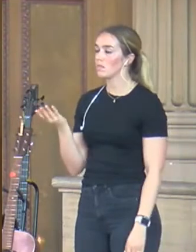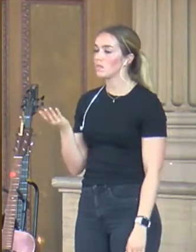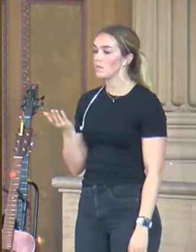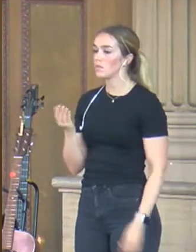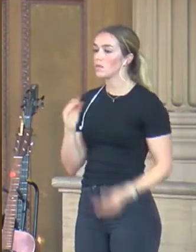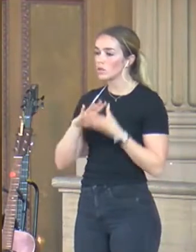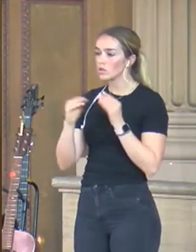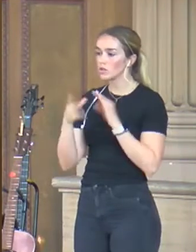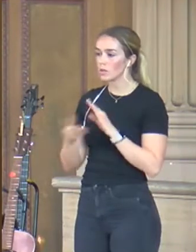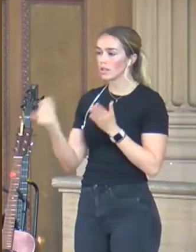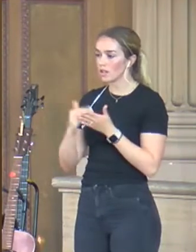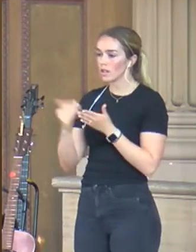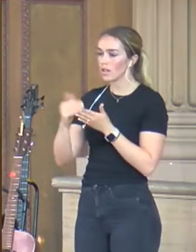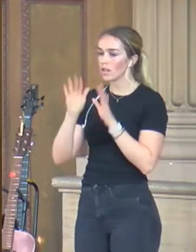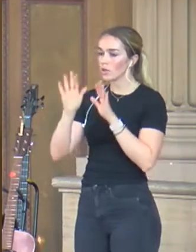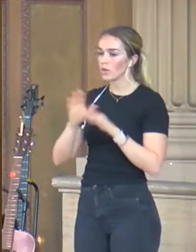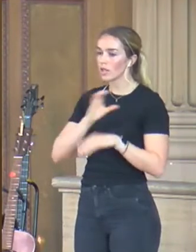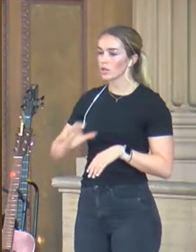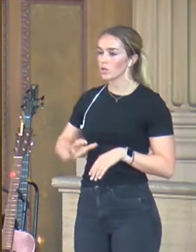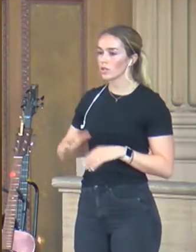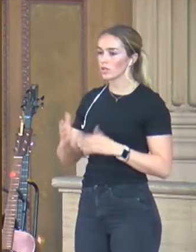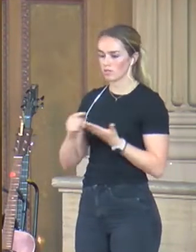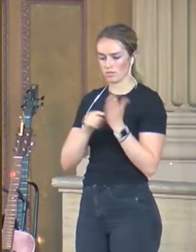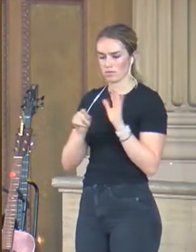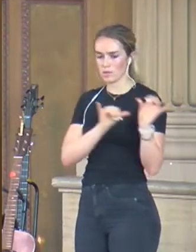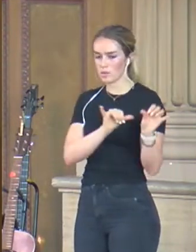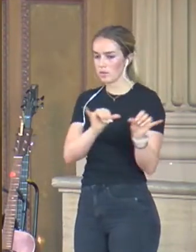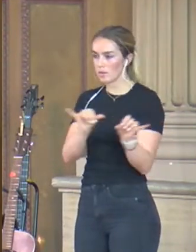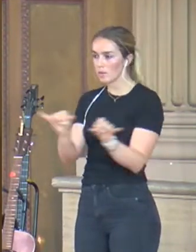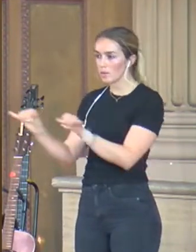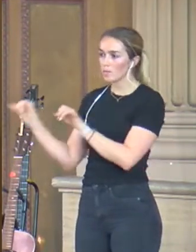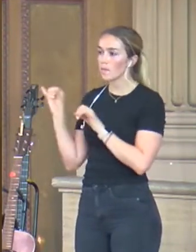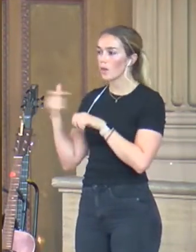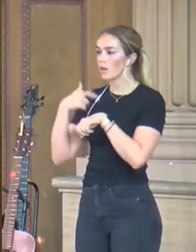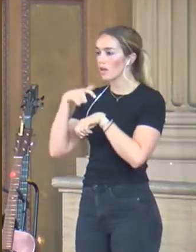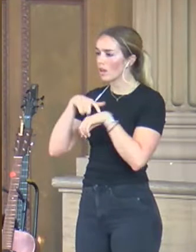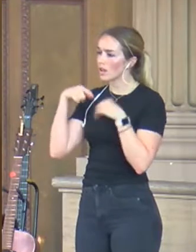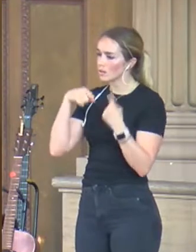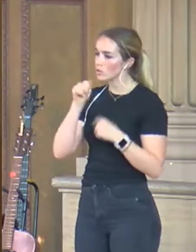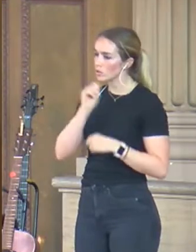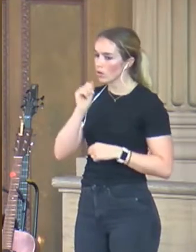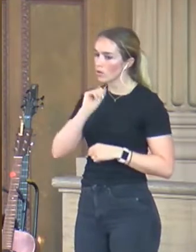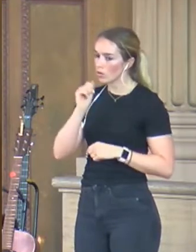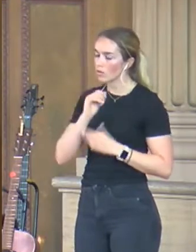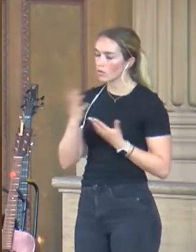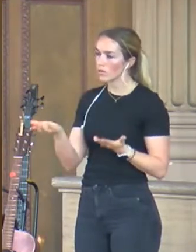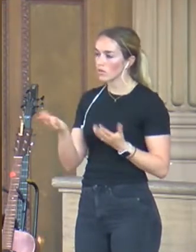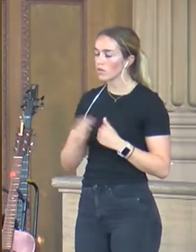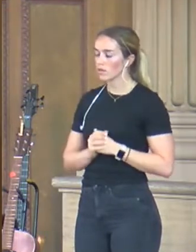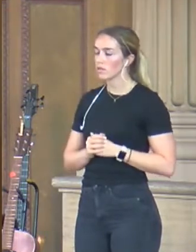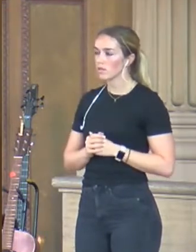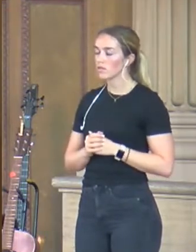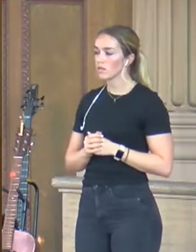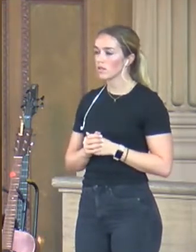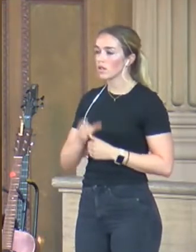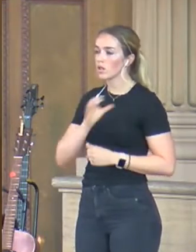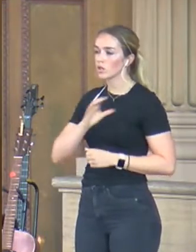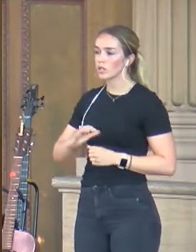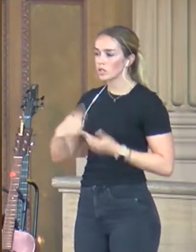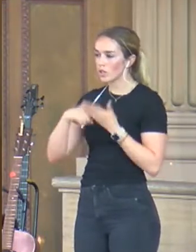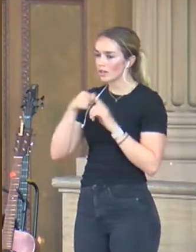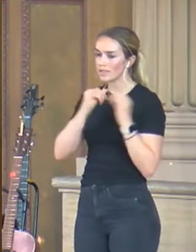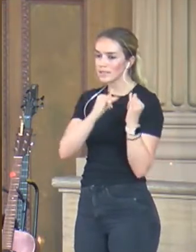Story after story of great Christians come forward and they just show that we have times like this. Great Christians talk like this. And